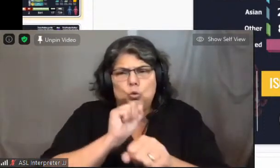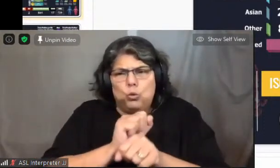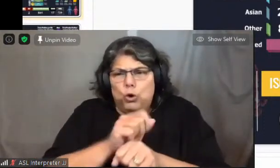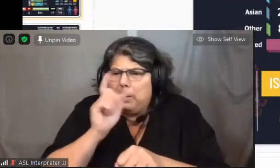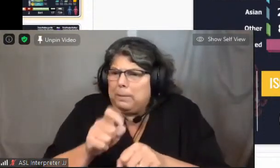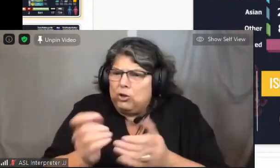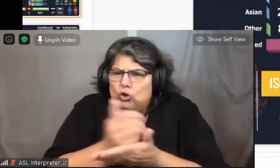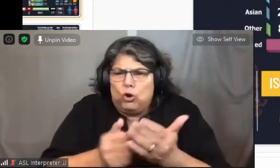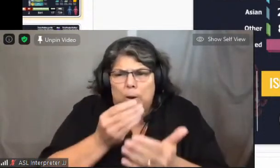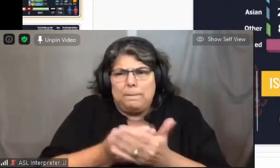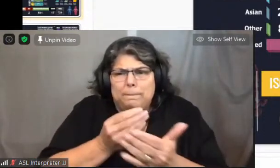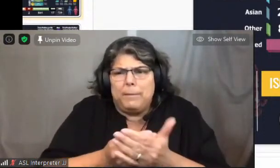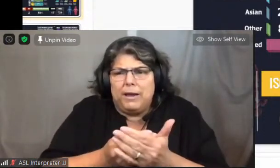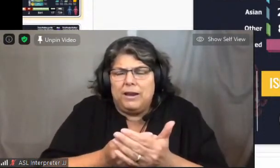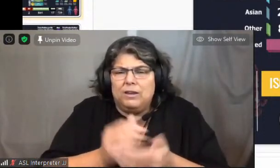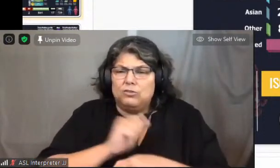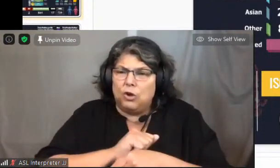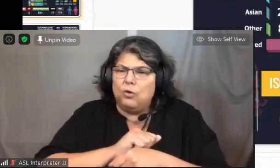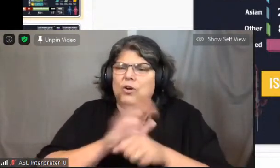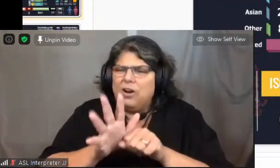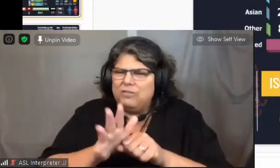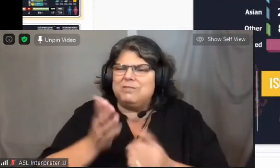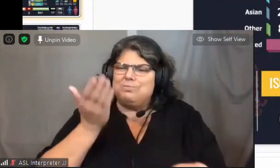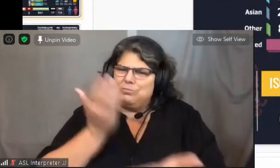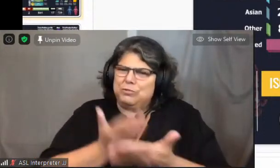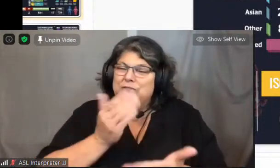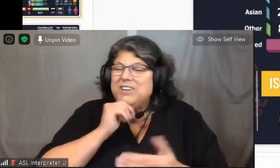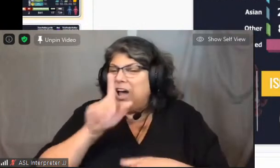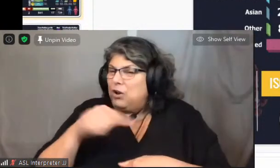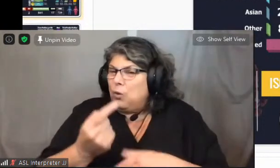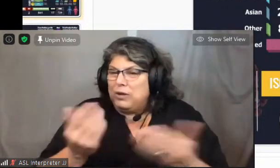that disparity in Mendocino and in the whole United States.